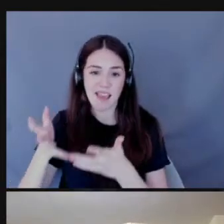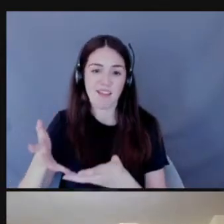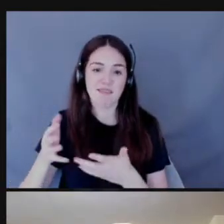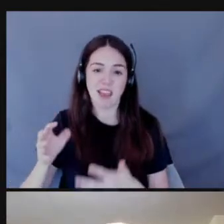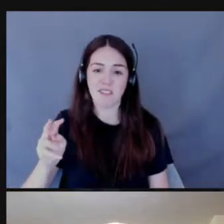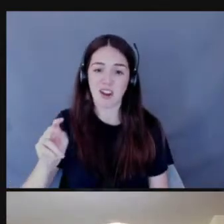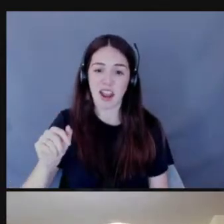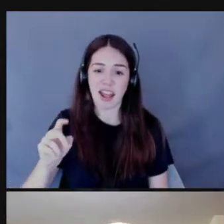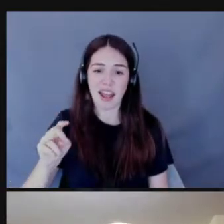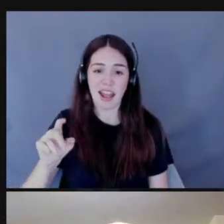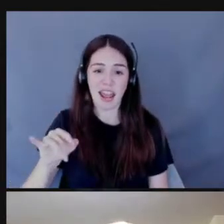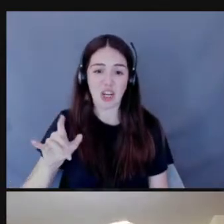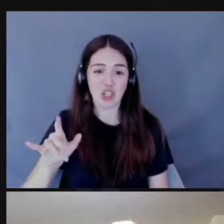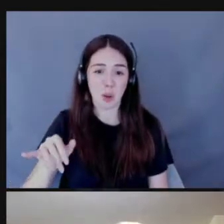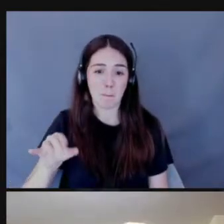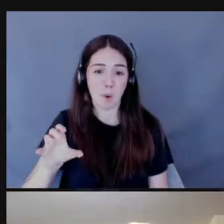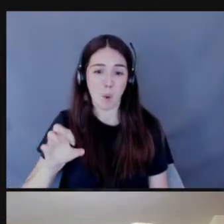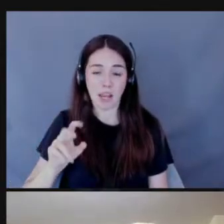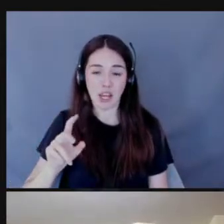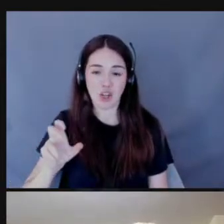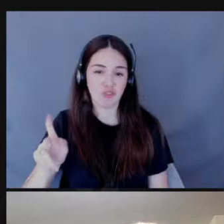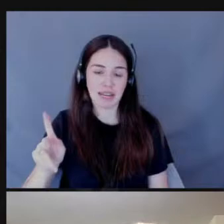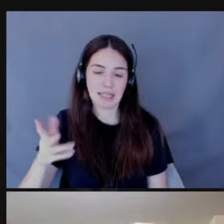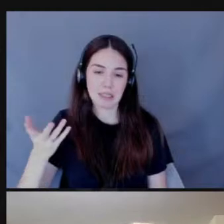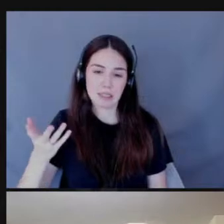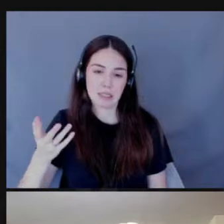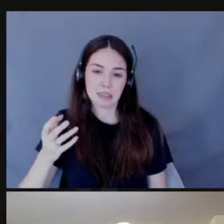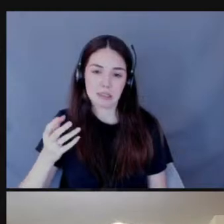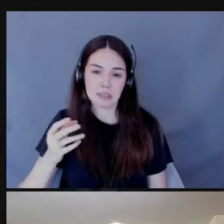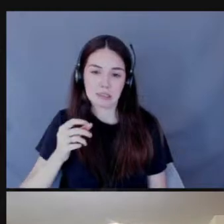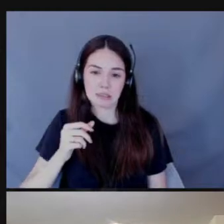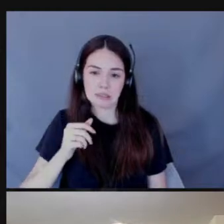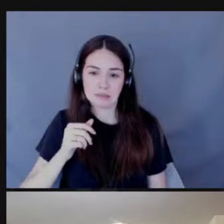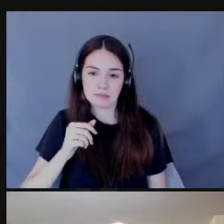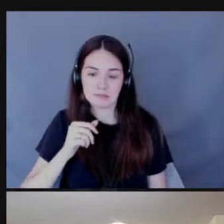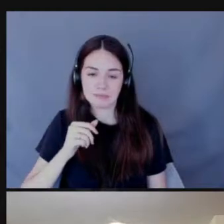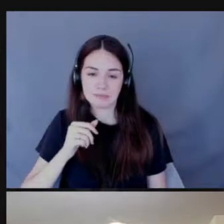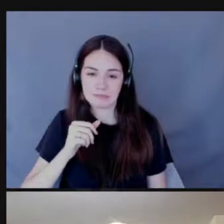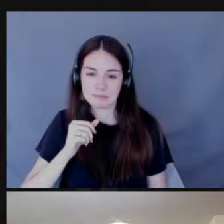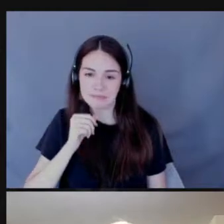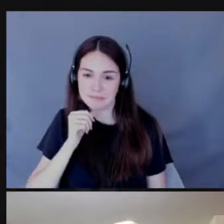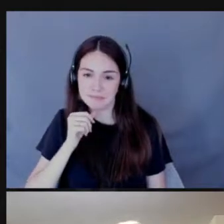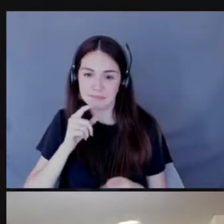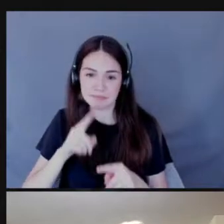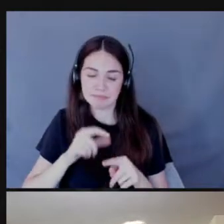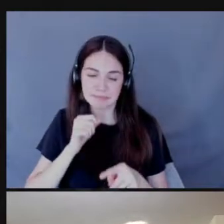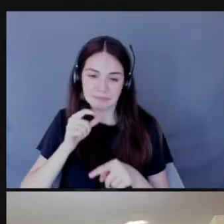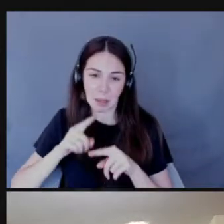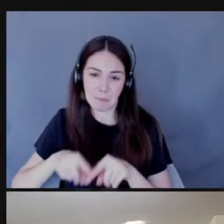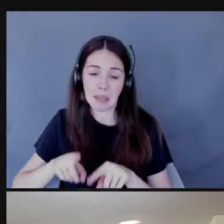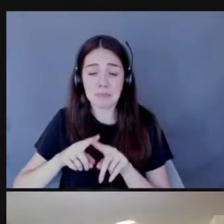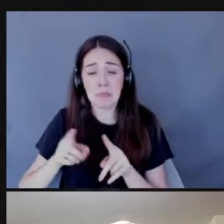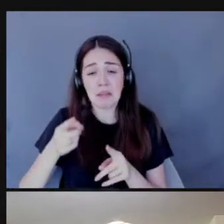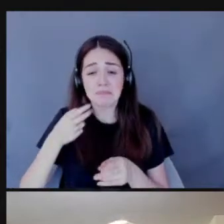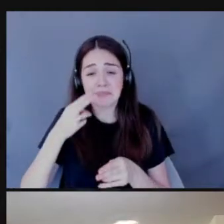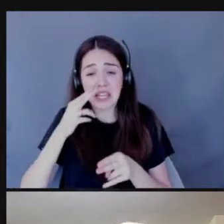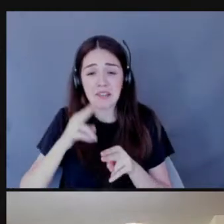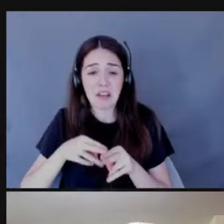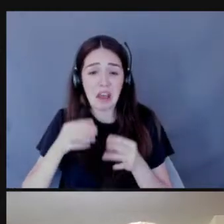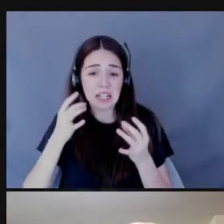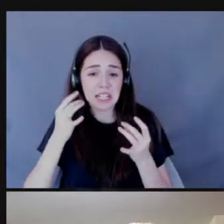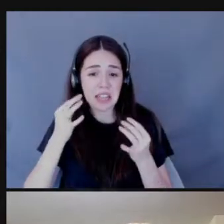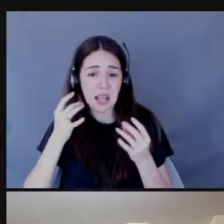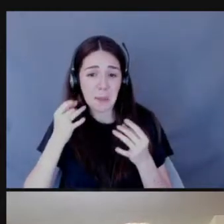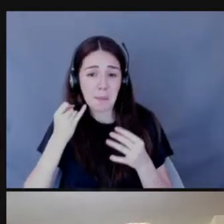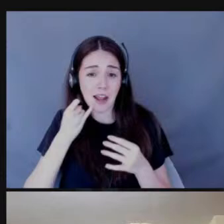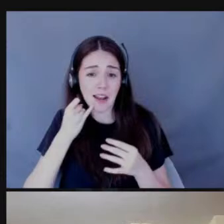So it doesn't really hold much water, but it's kind of a fun thing to think about, I guess, if you're in a horror